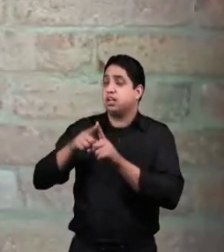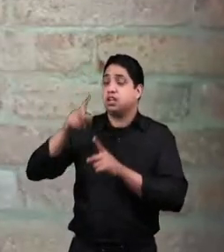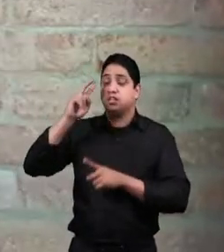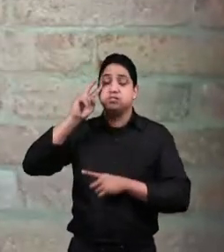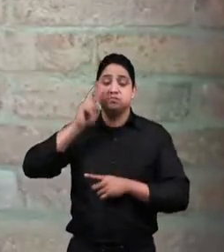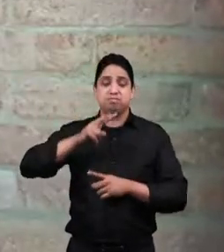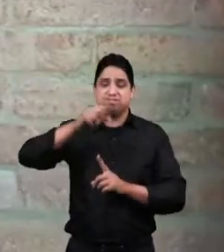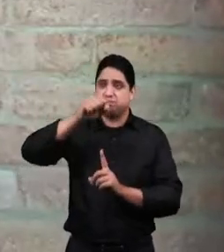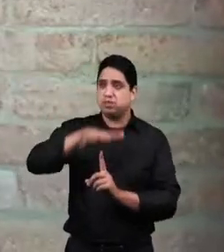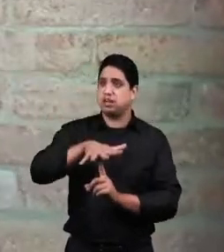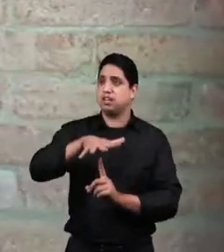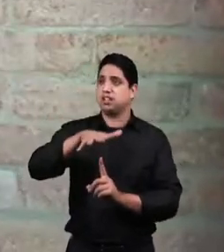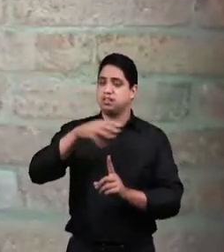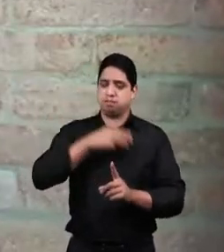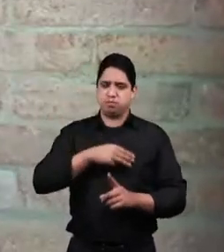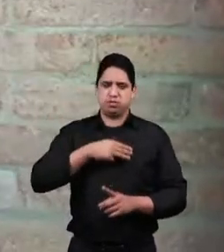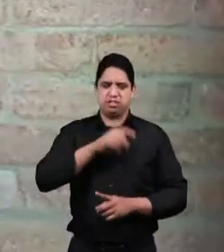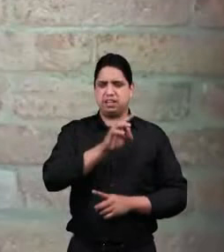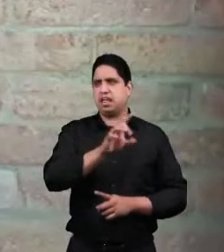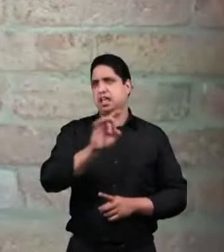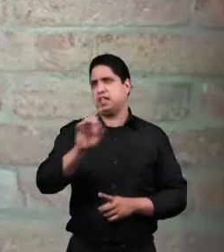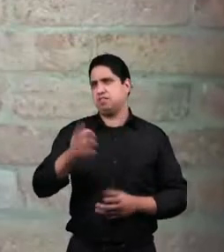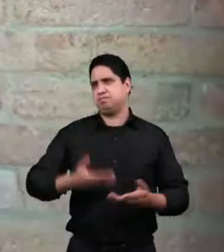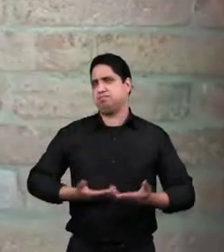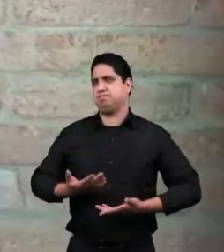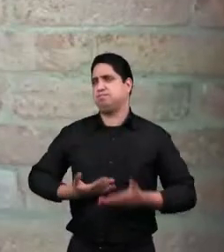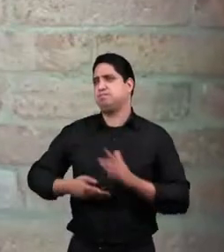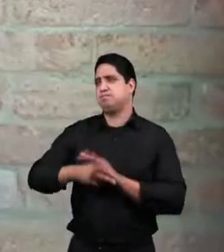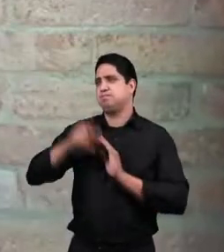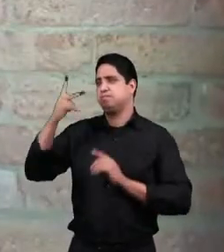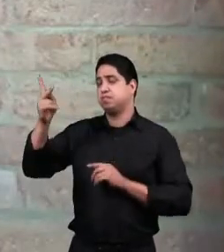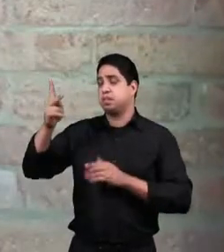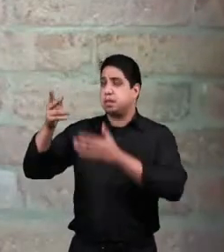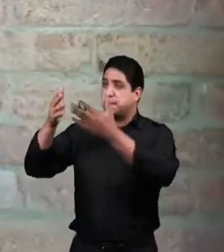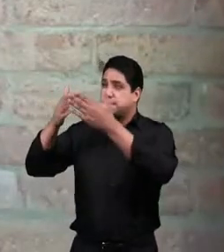through. Lord, we pray for each heart.